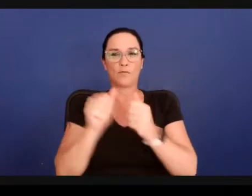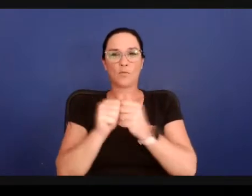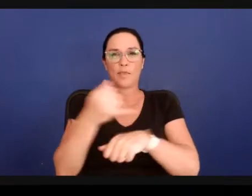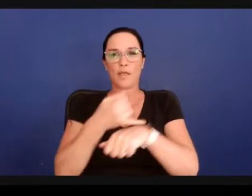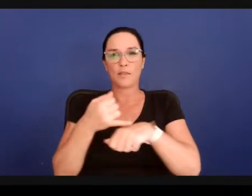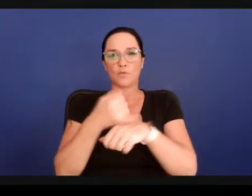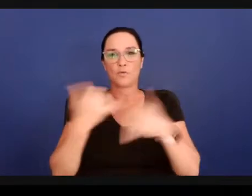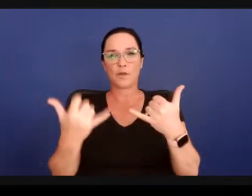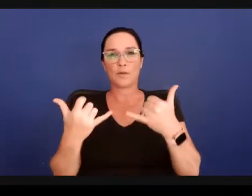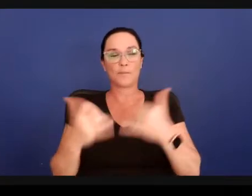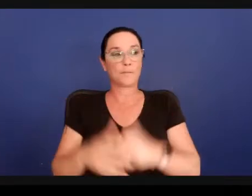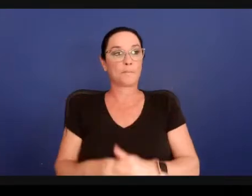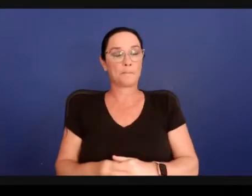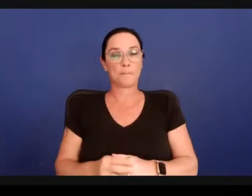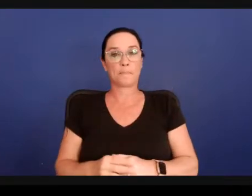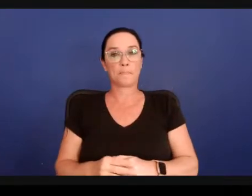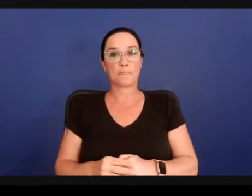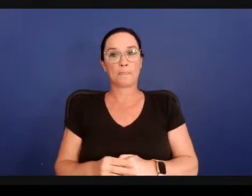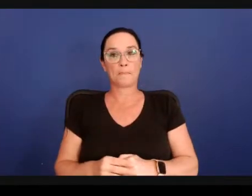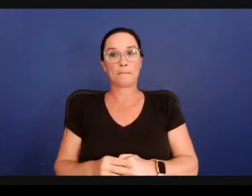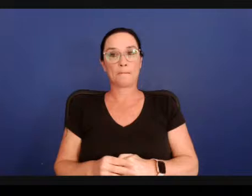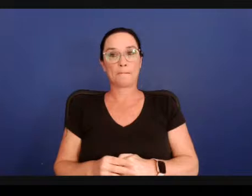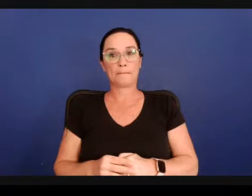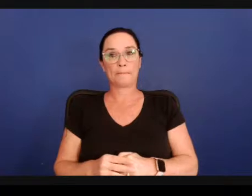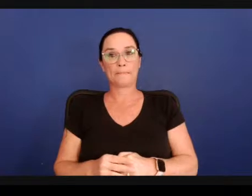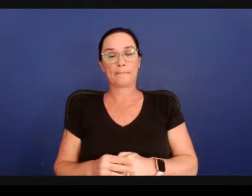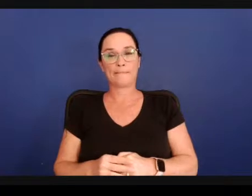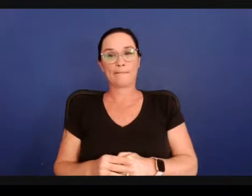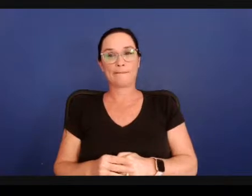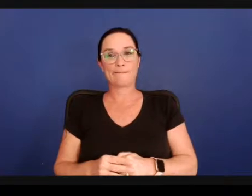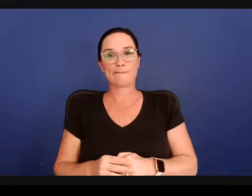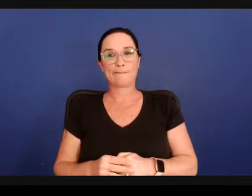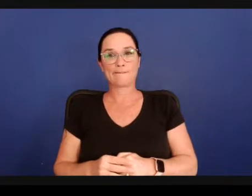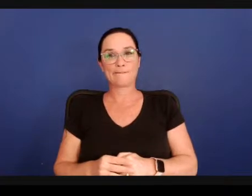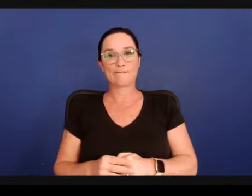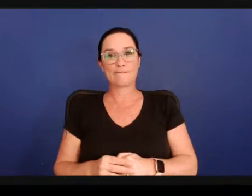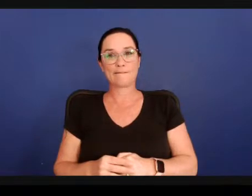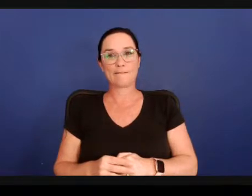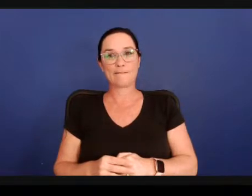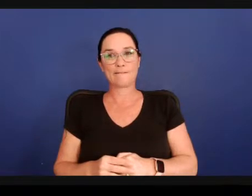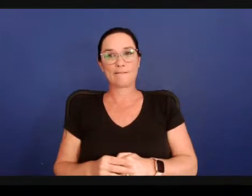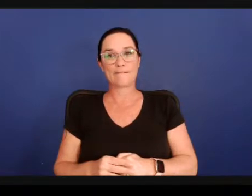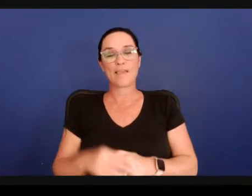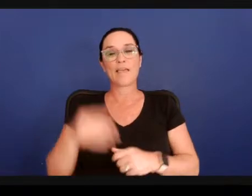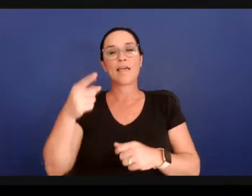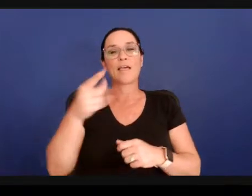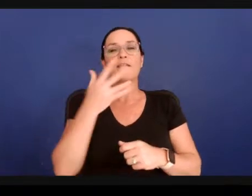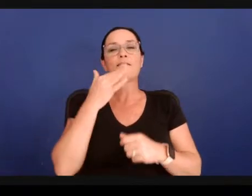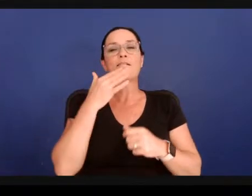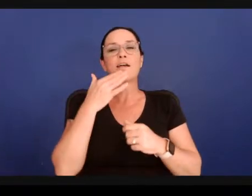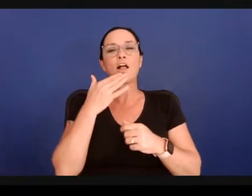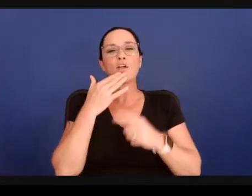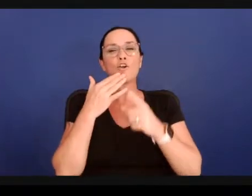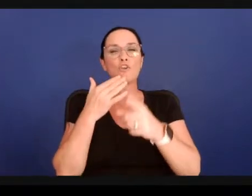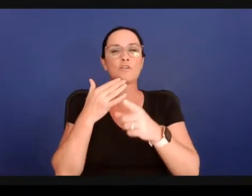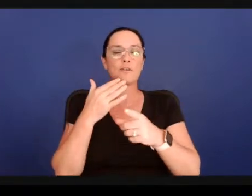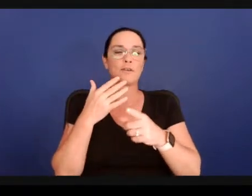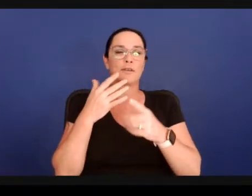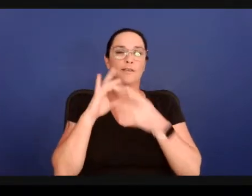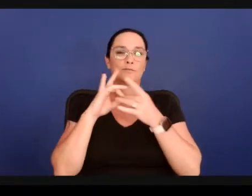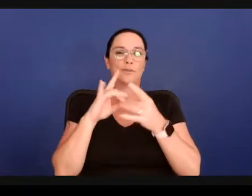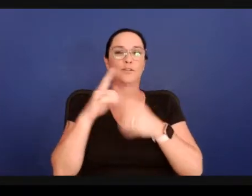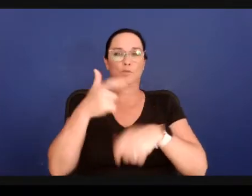these are not colored by time, it's harder to distinguish them by population. So as usual, I'll turn to